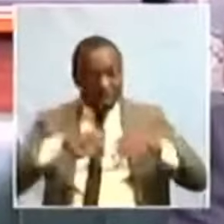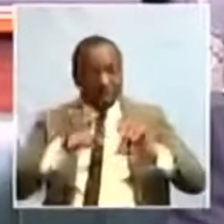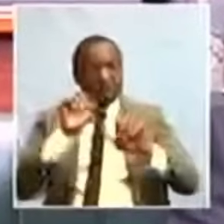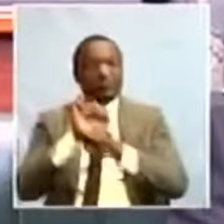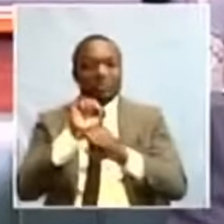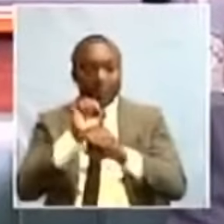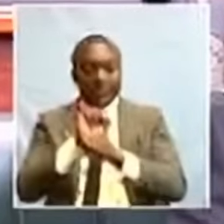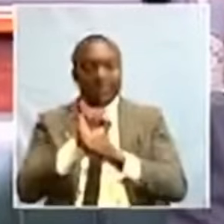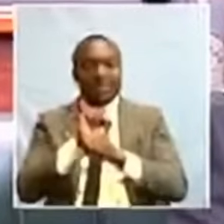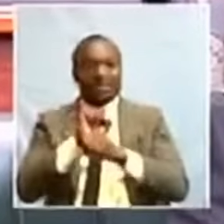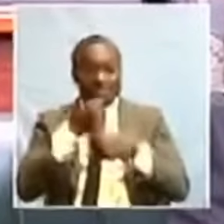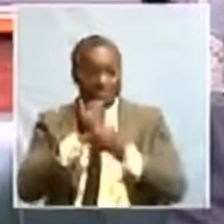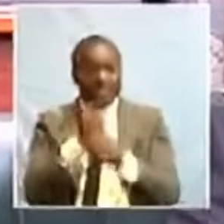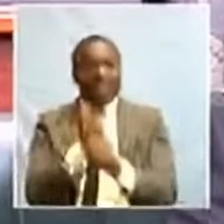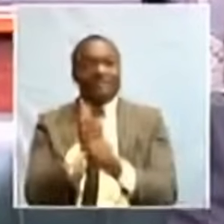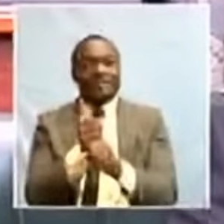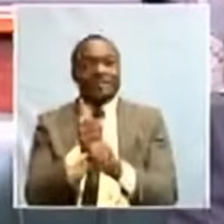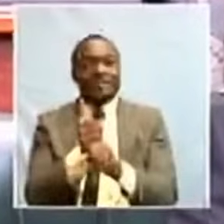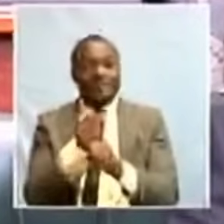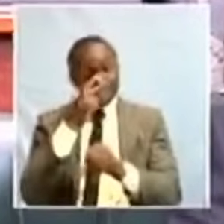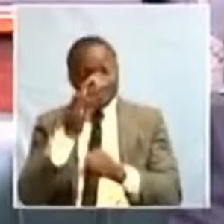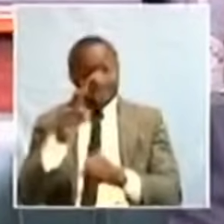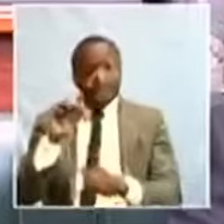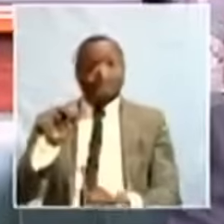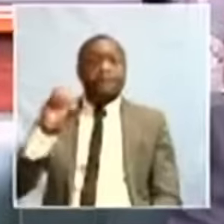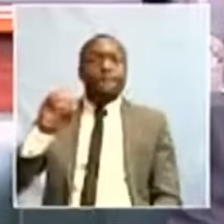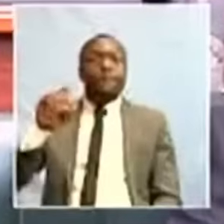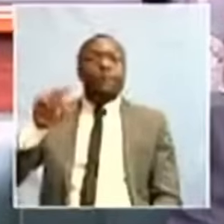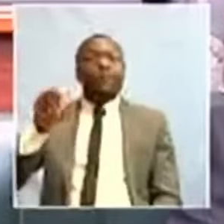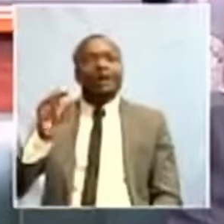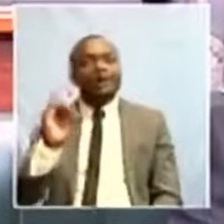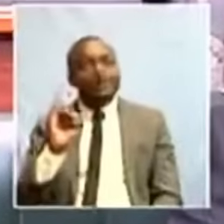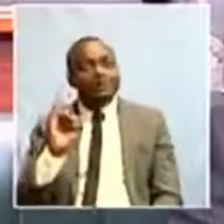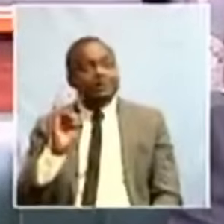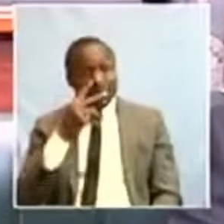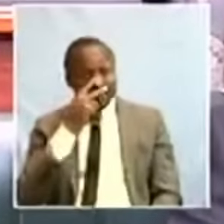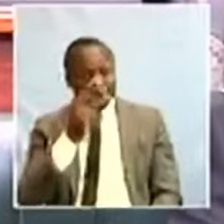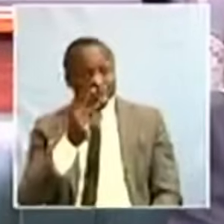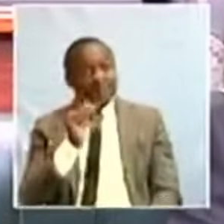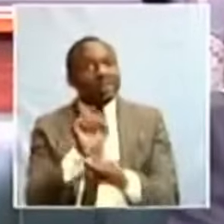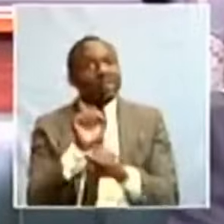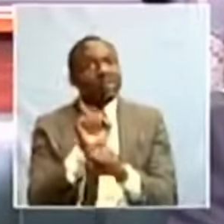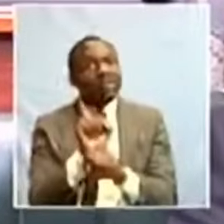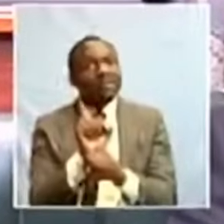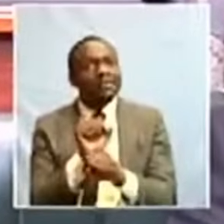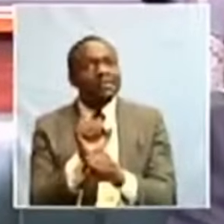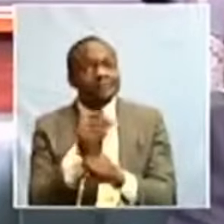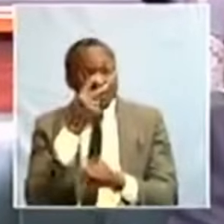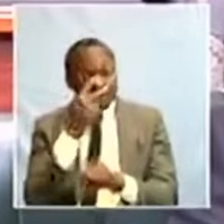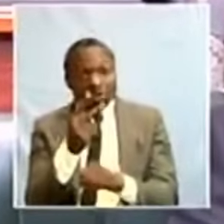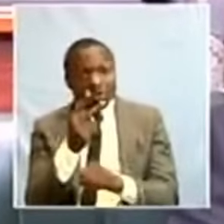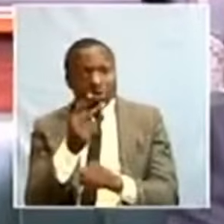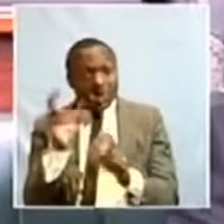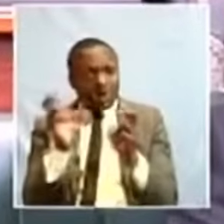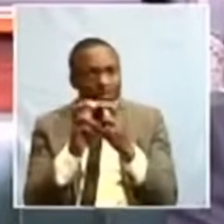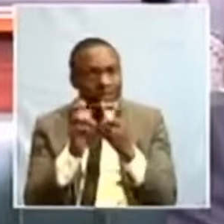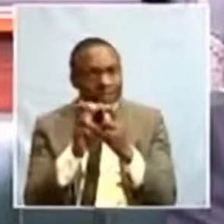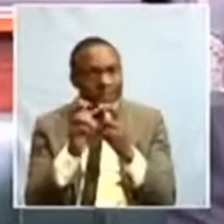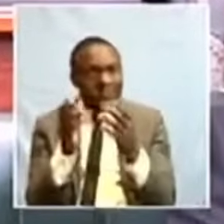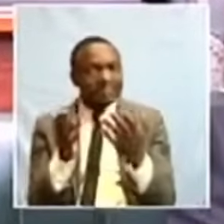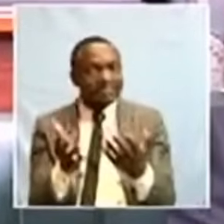jobs and see that in Mopani. Look at the jobs. Look at the contracts.